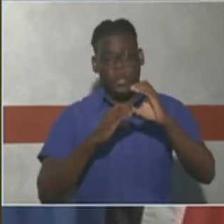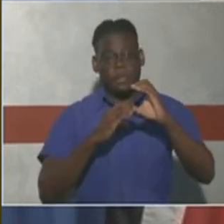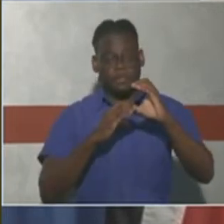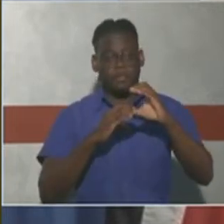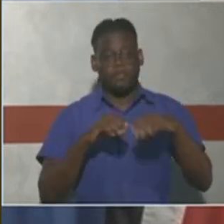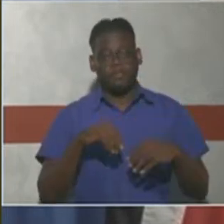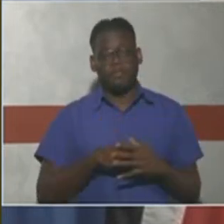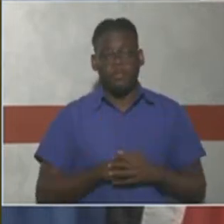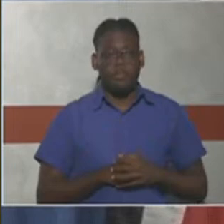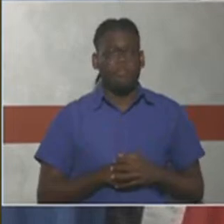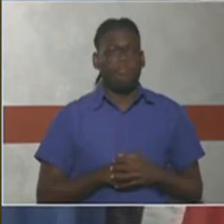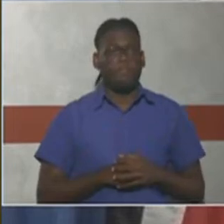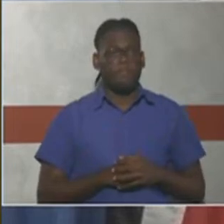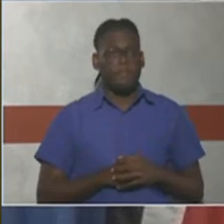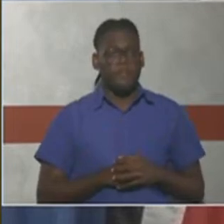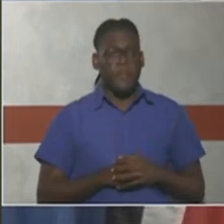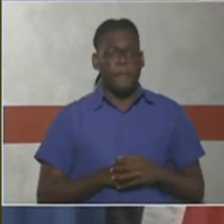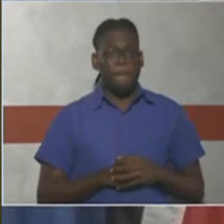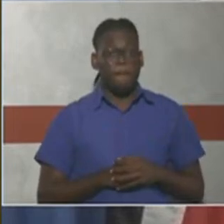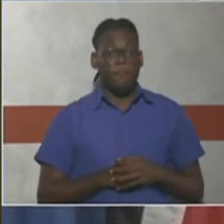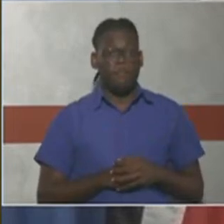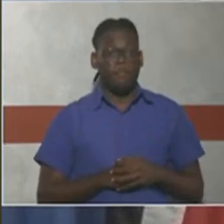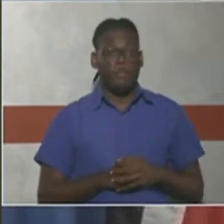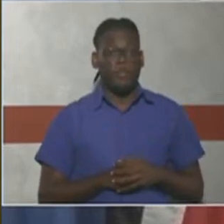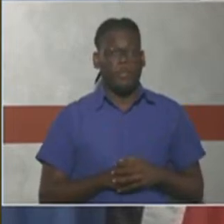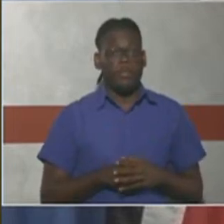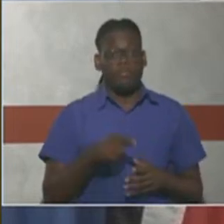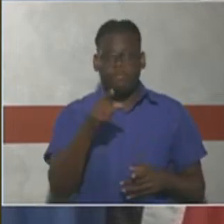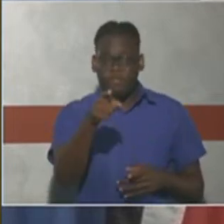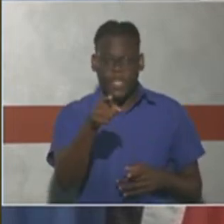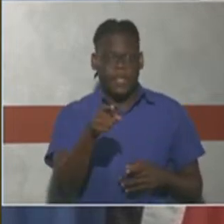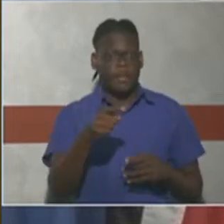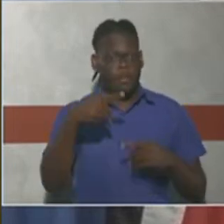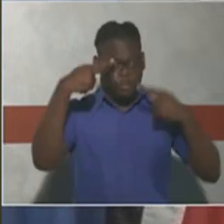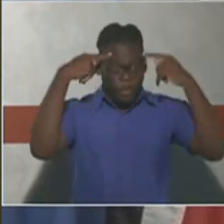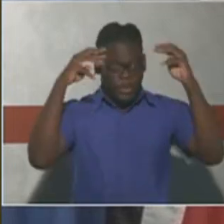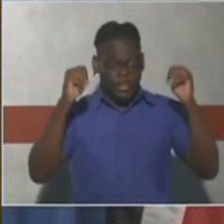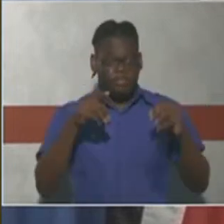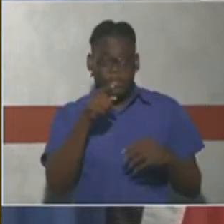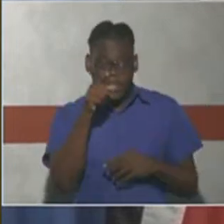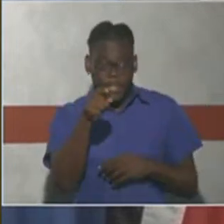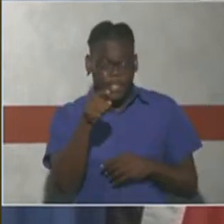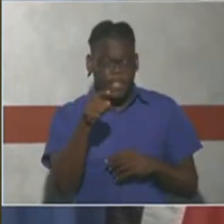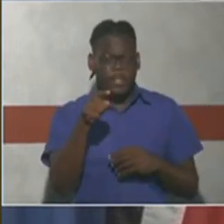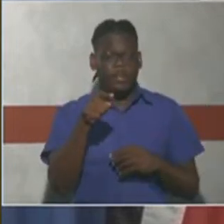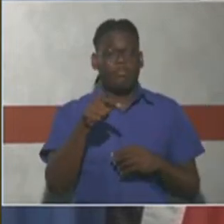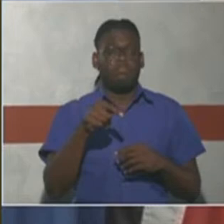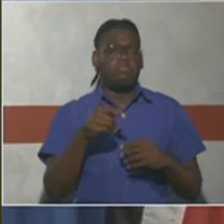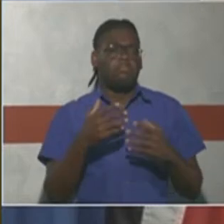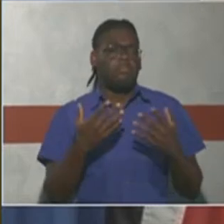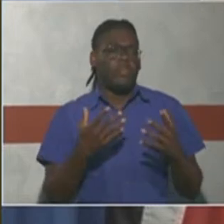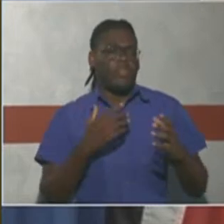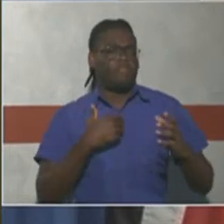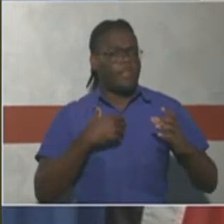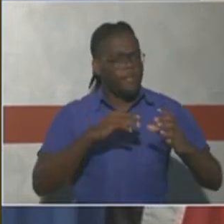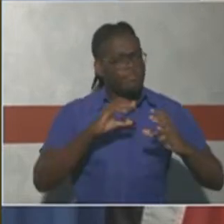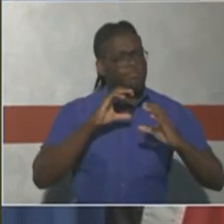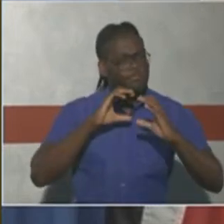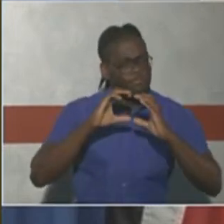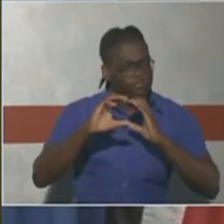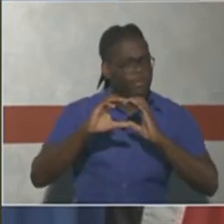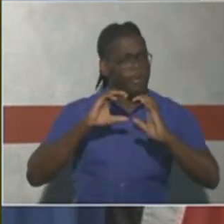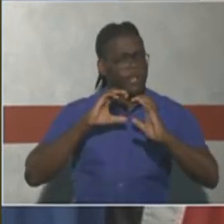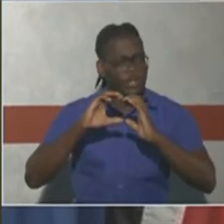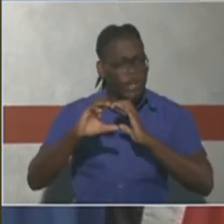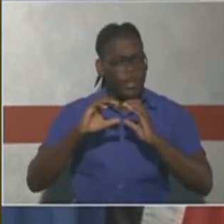relationships with the decision makers across the aisle in Washington, D.C. Both myself and